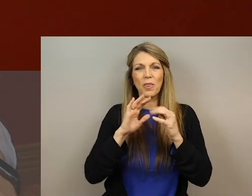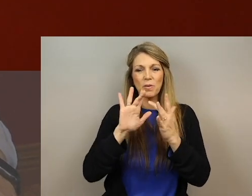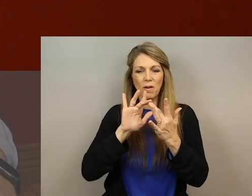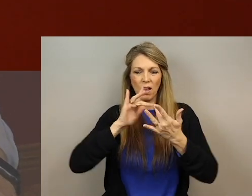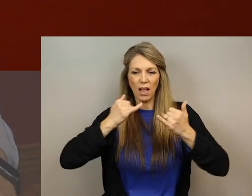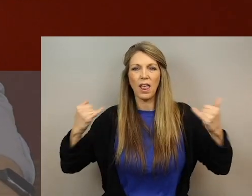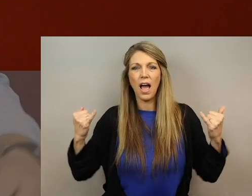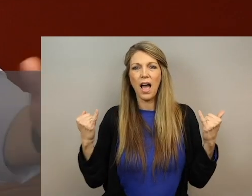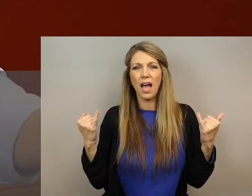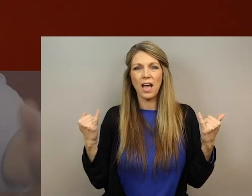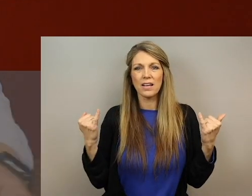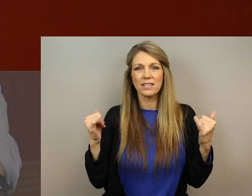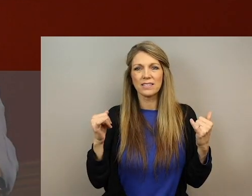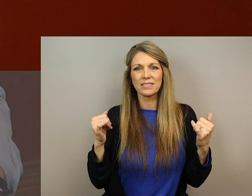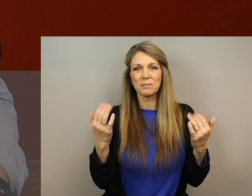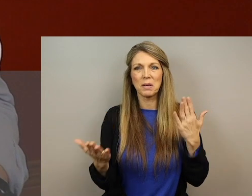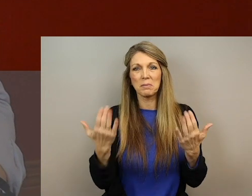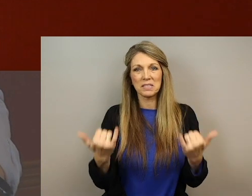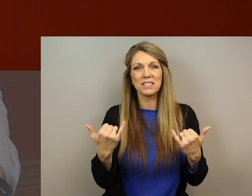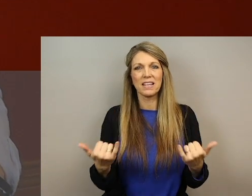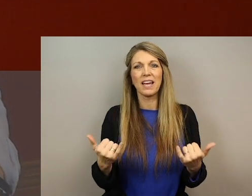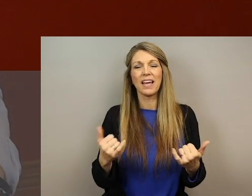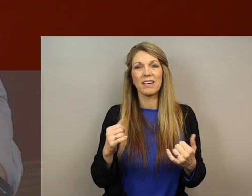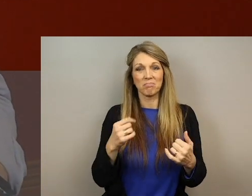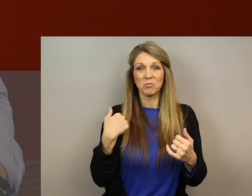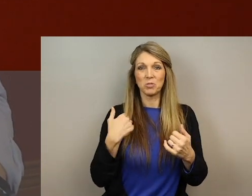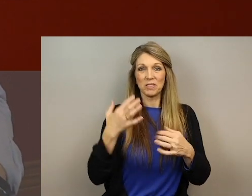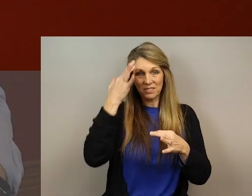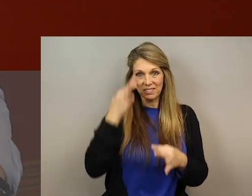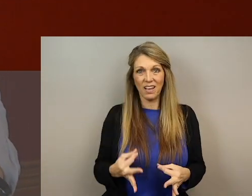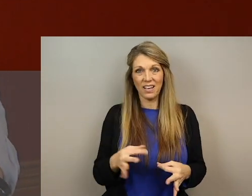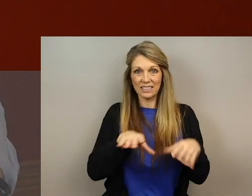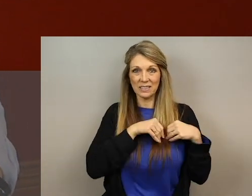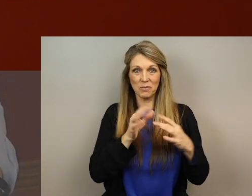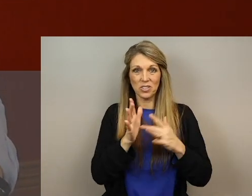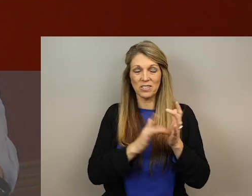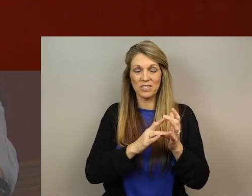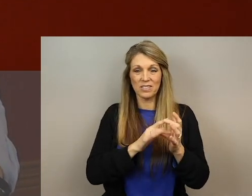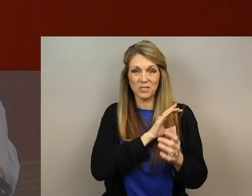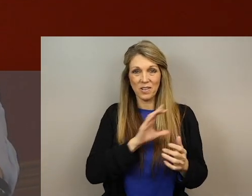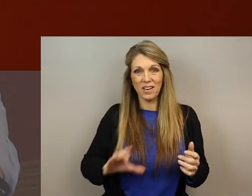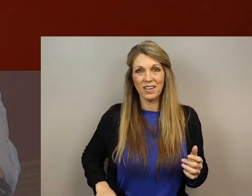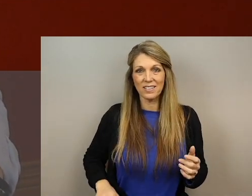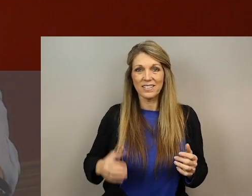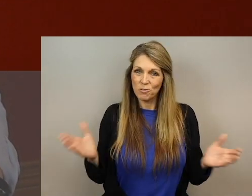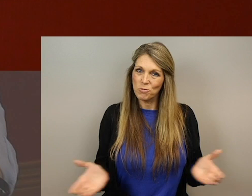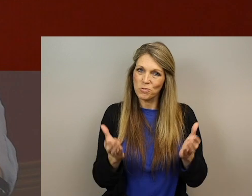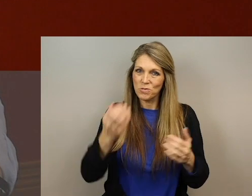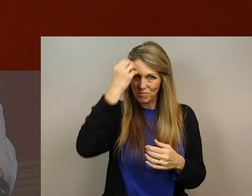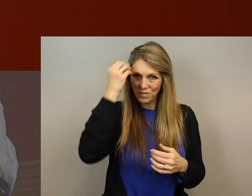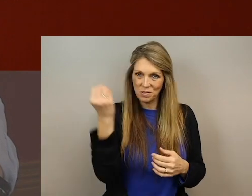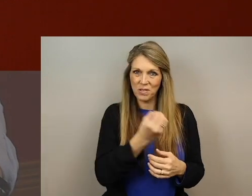experience. Maybe today, for the first time during worship, you made a decision to place your faith and trust in Christ. We want to encourage you to let us